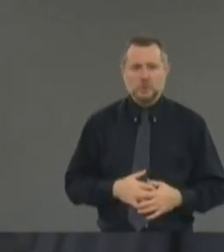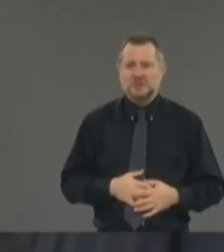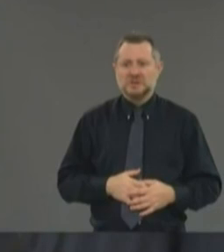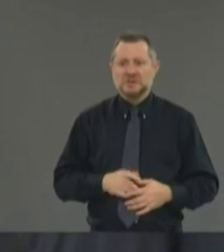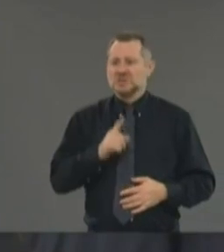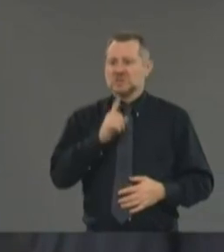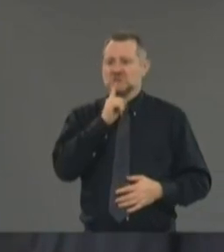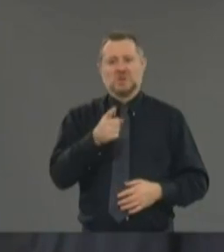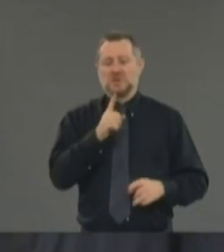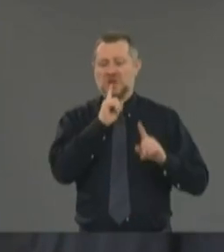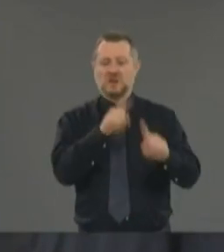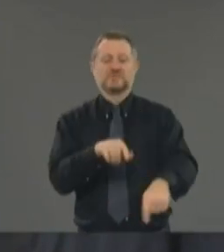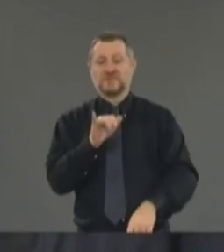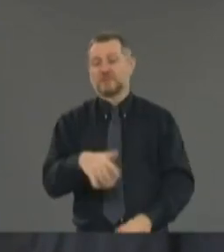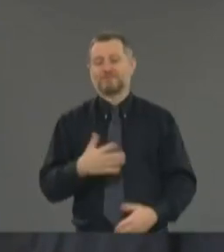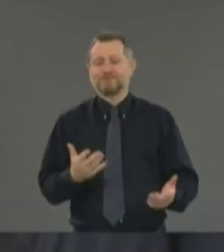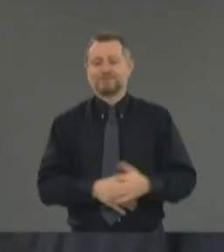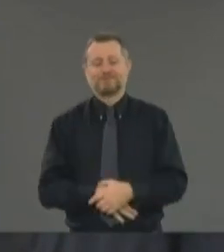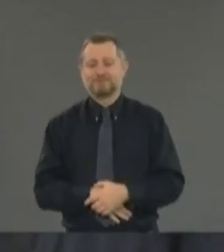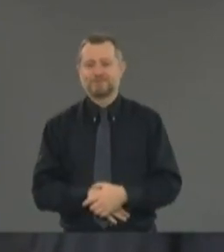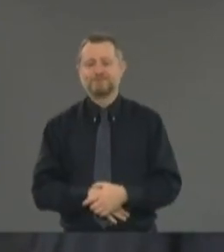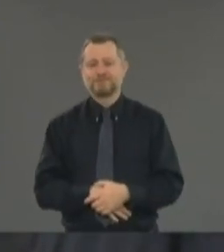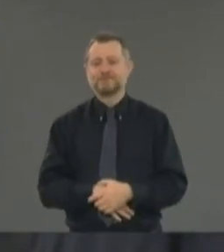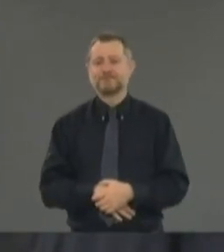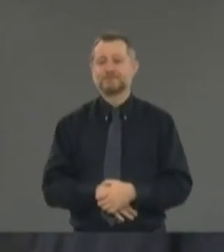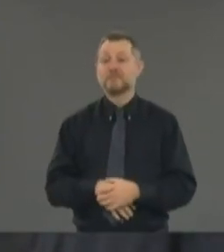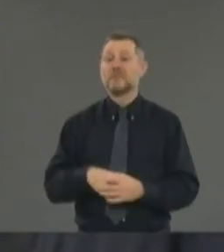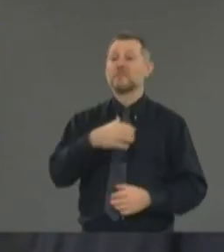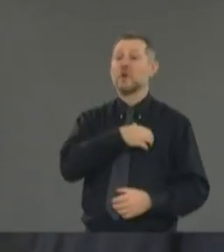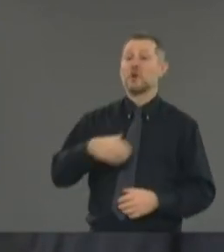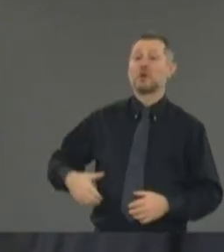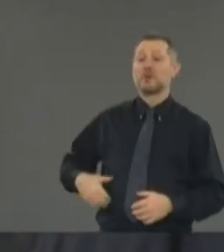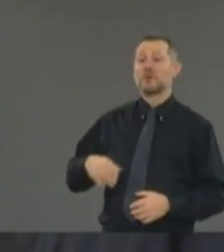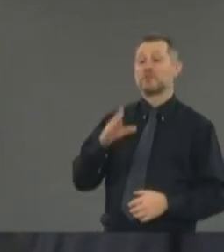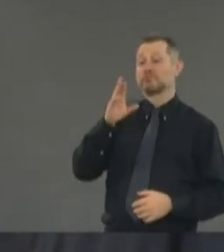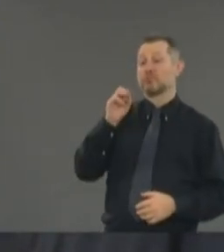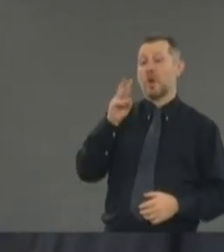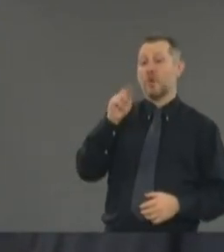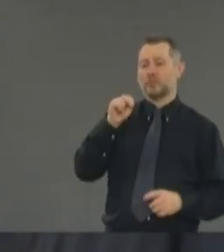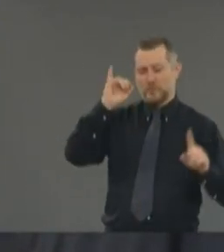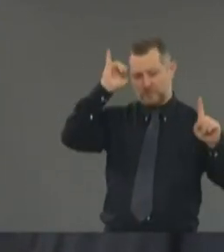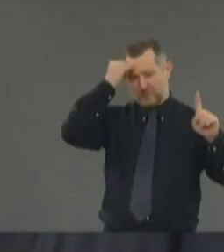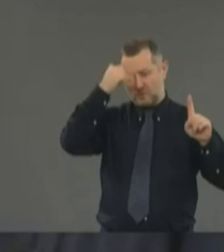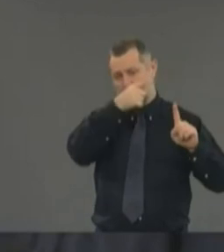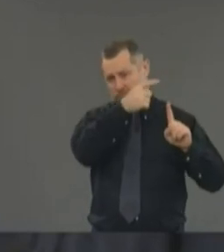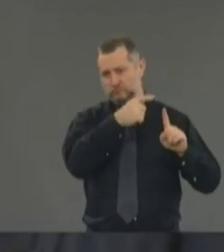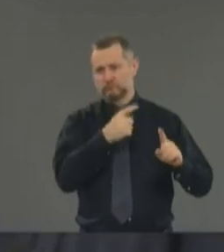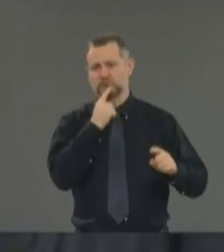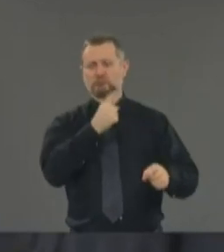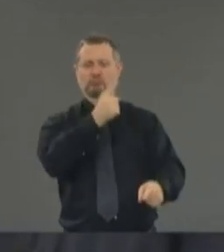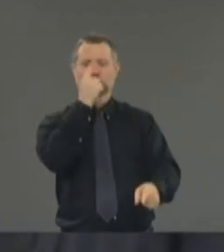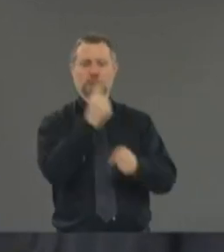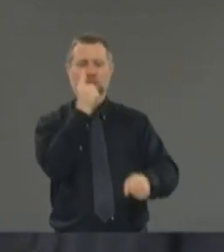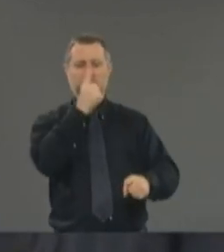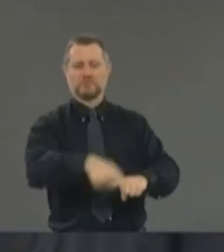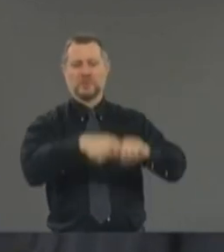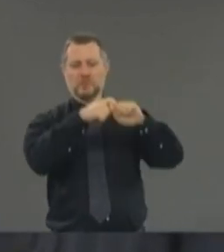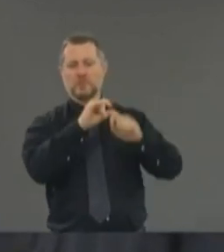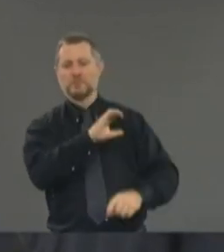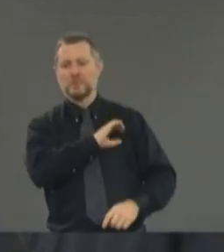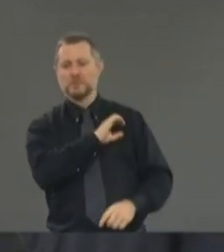your question. I think Mayor Brown was 100% right in suspending the police officers last